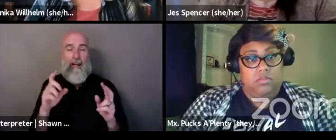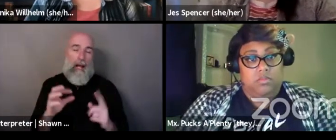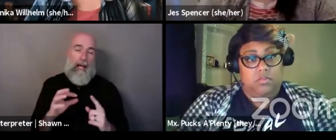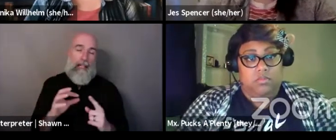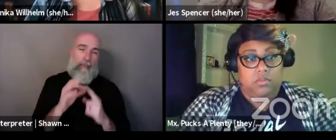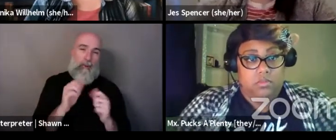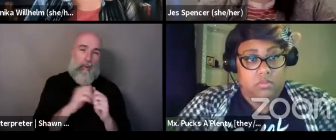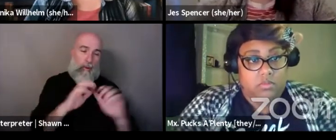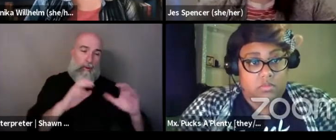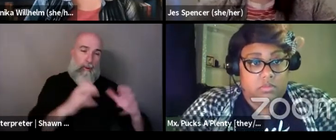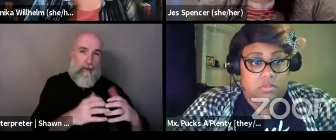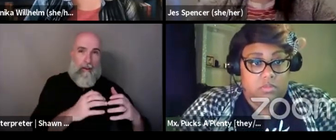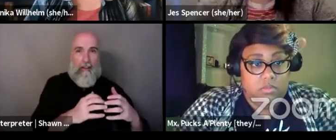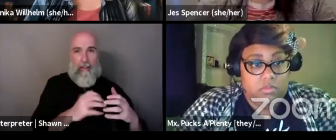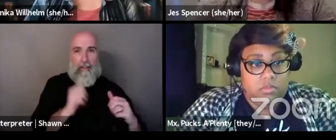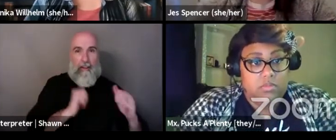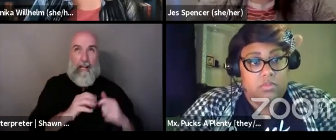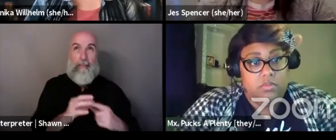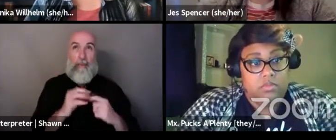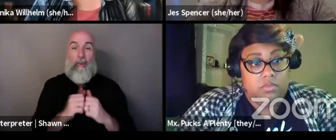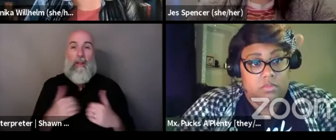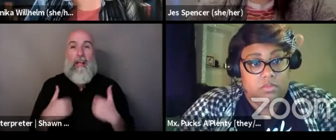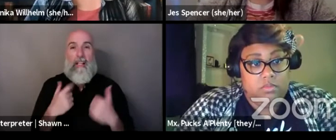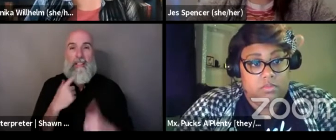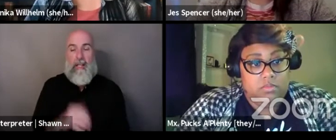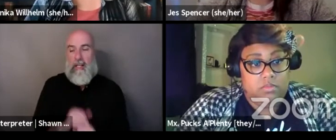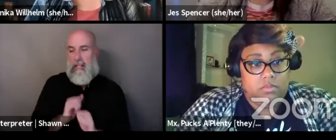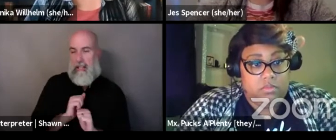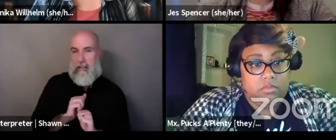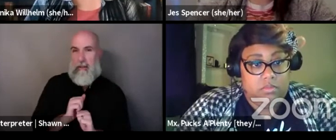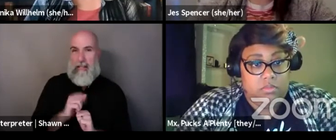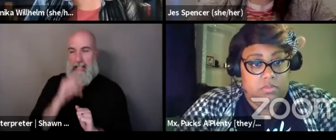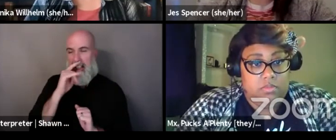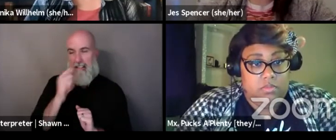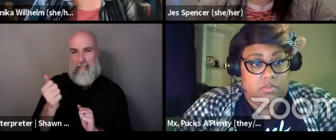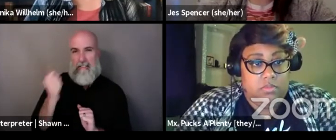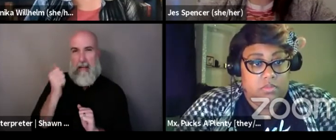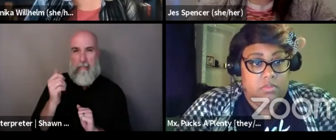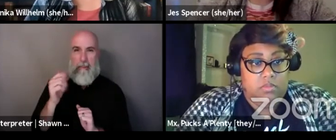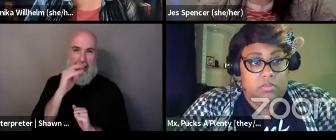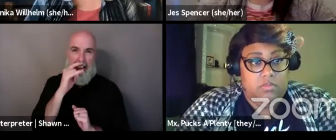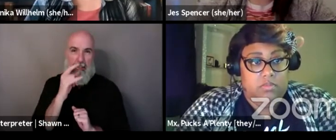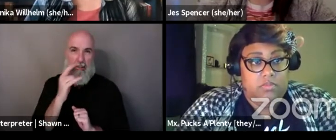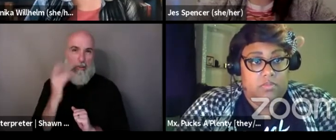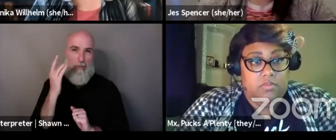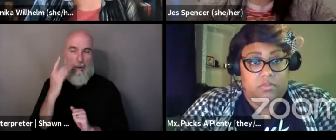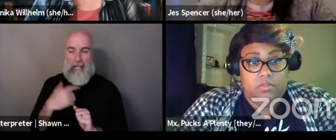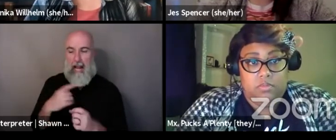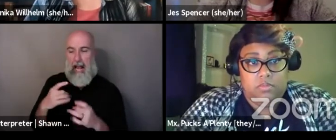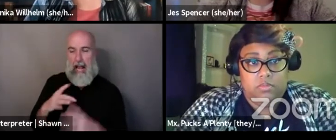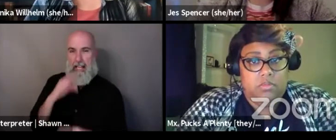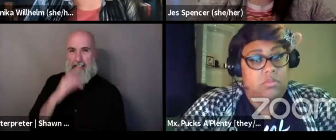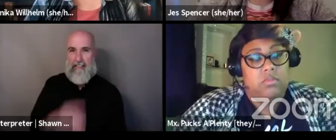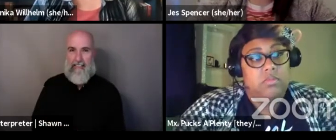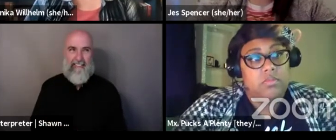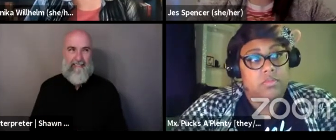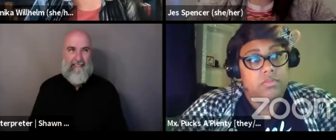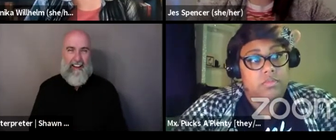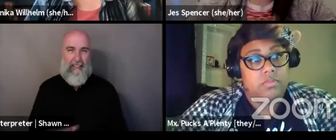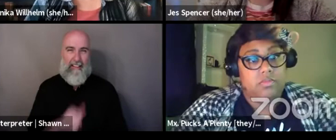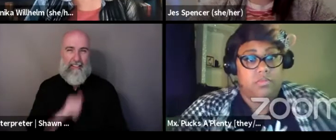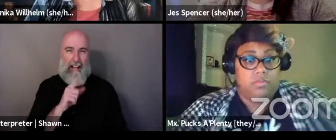like the younger set, to be like, ew, kids are dumb and kids are gross and I hate children. And like, that's like not actually